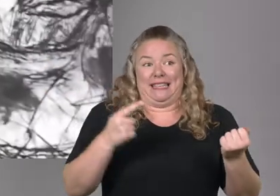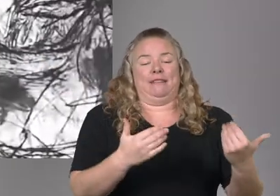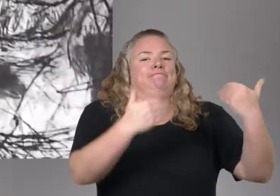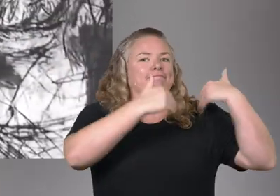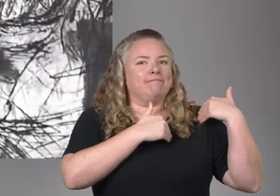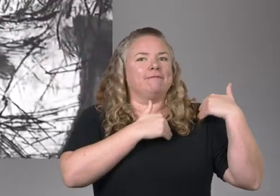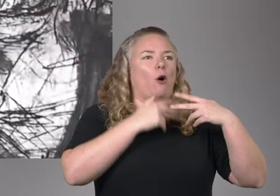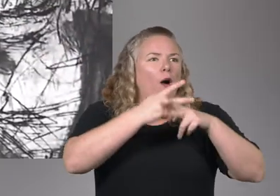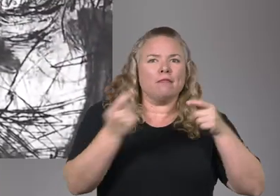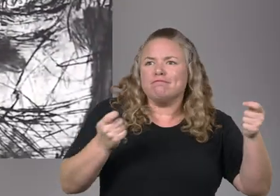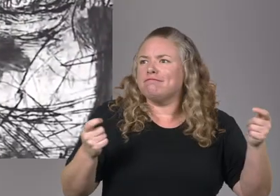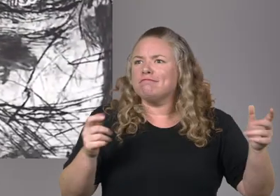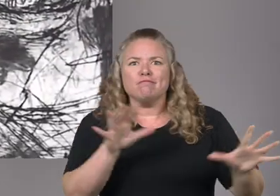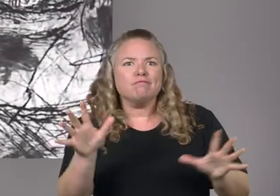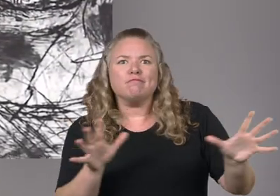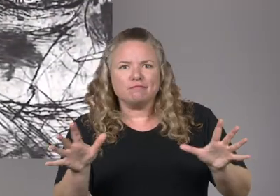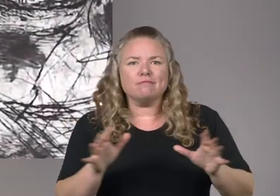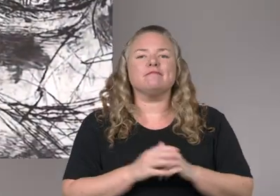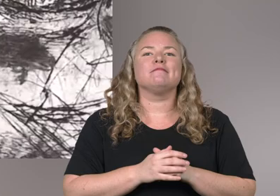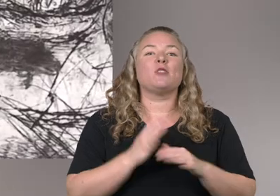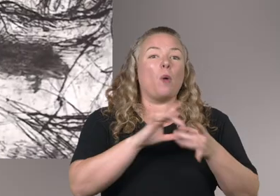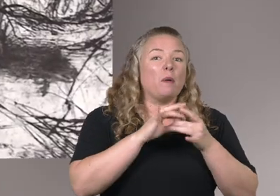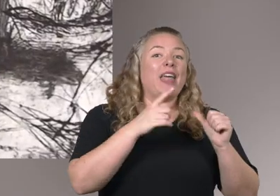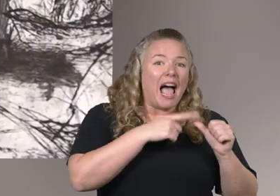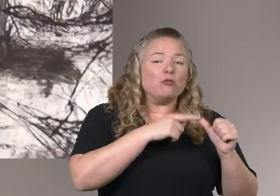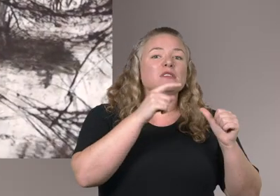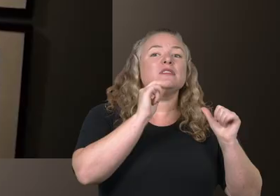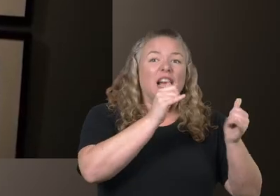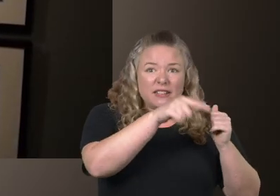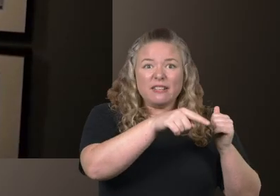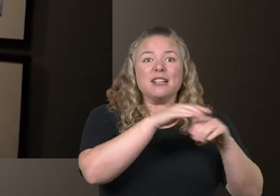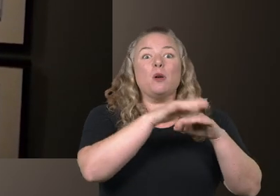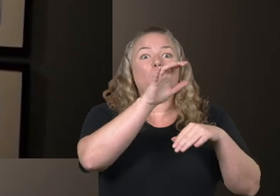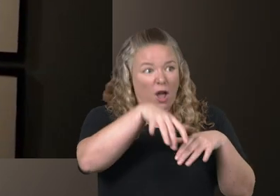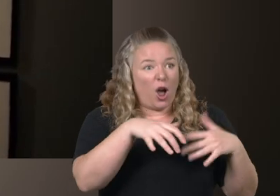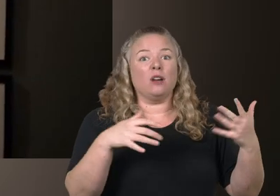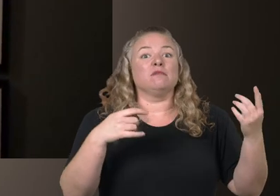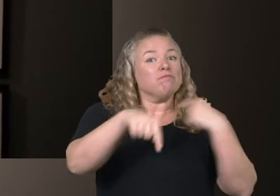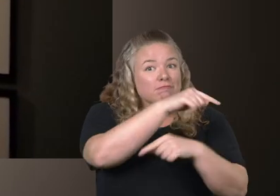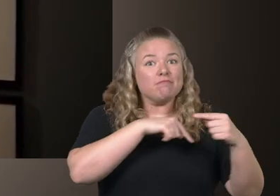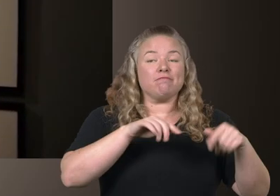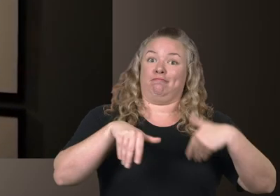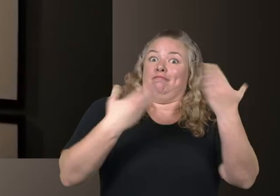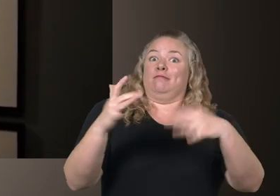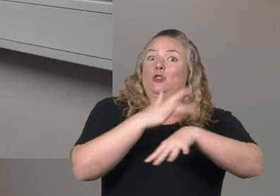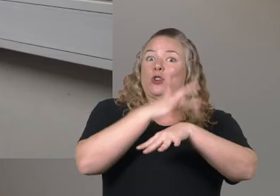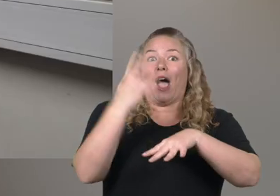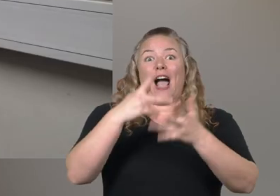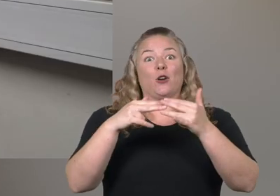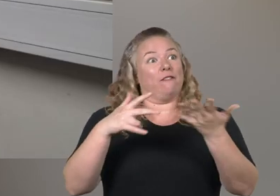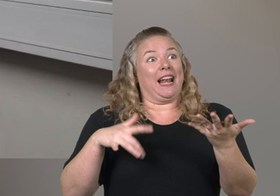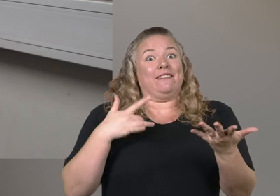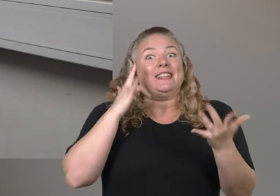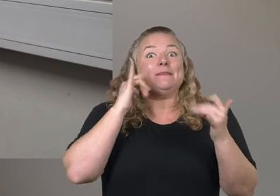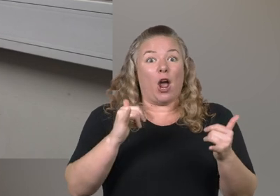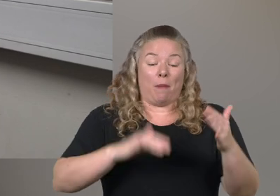very powerful stuff. He was the curator. So we worked together with Aaron, Dada Fest, Bluecoat, to do a show